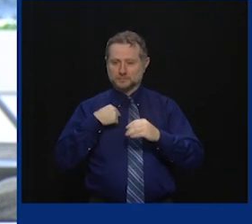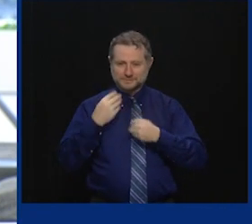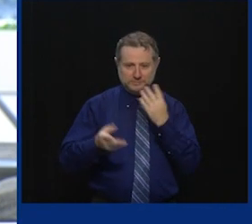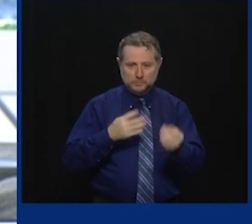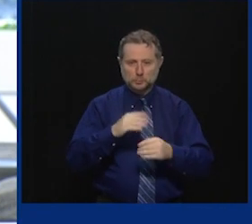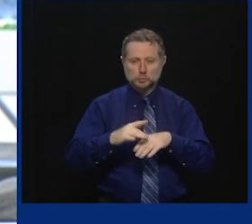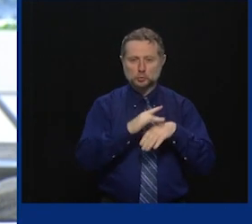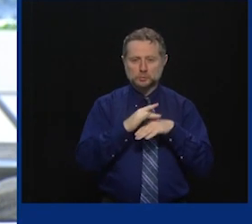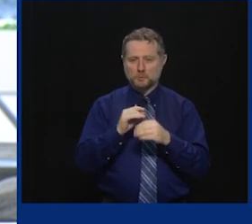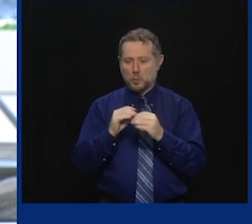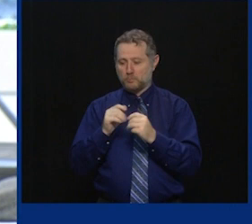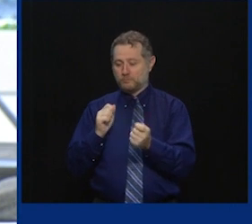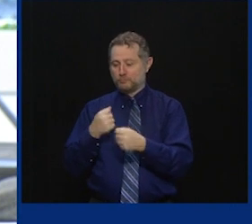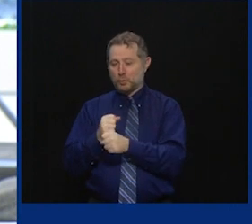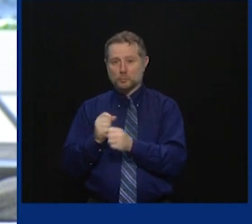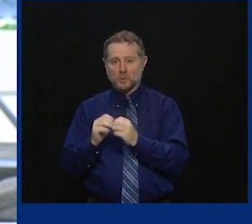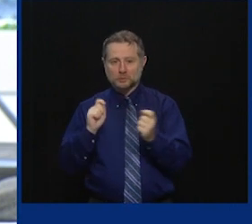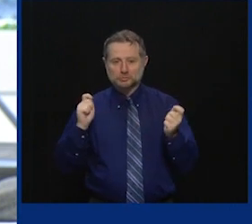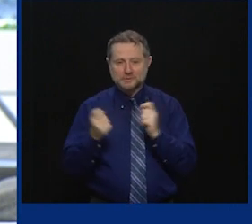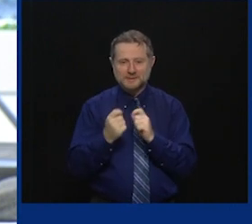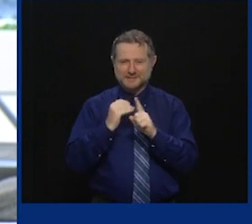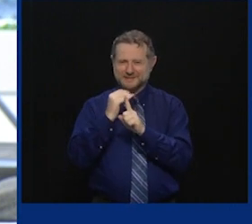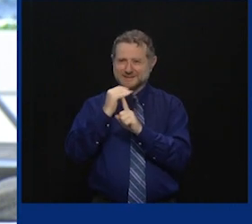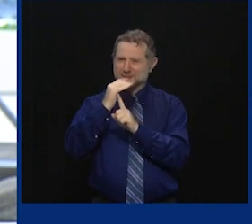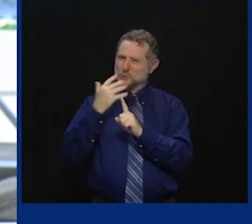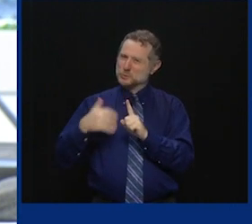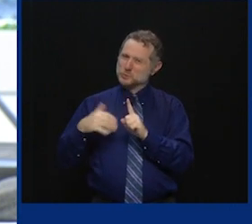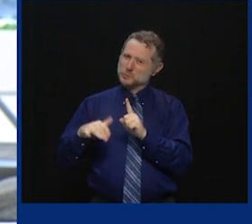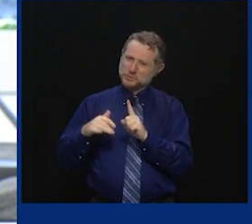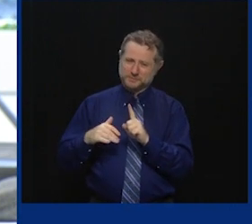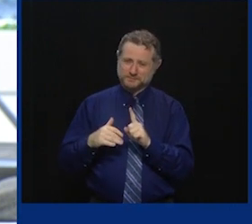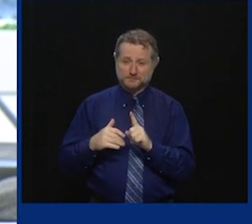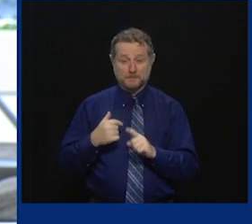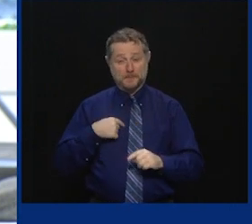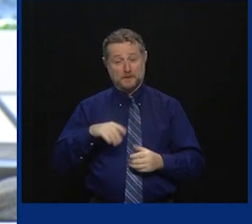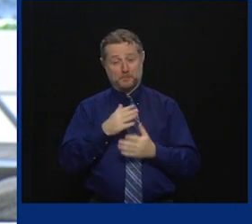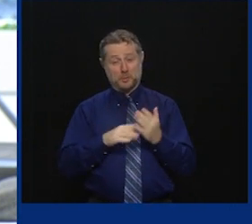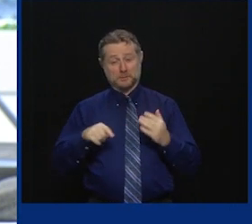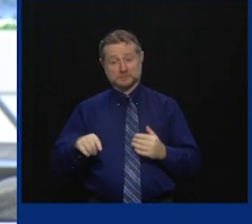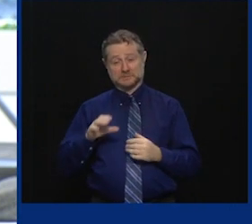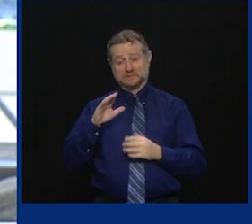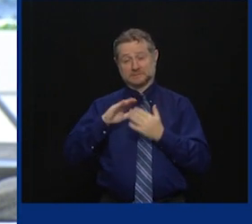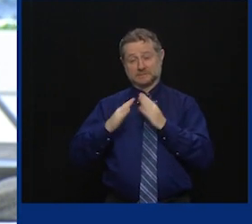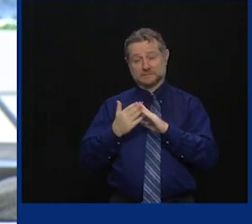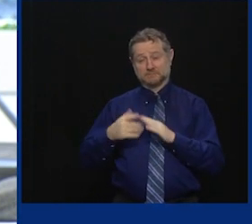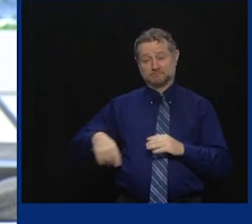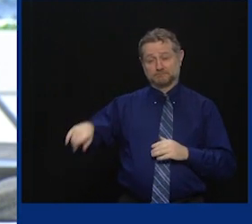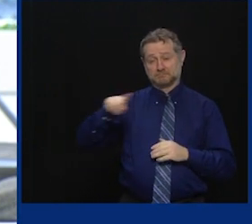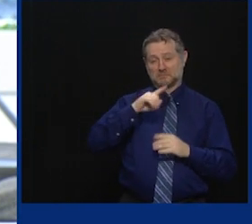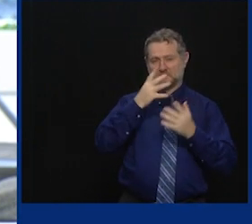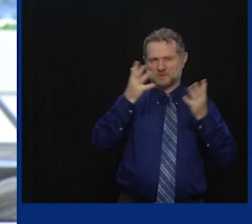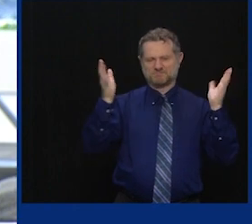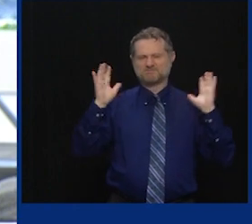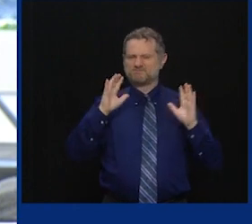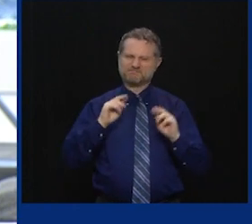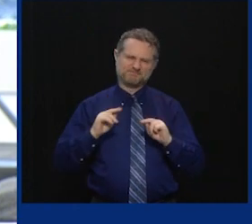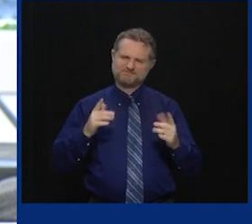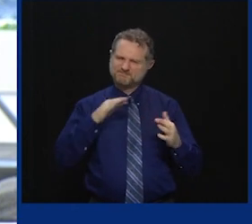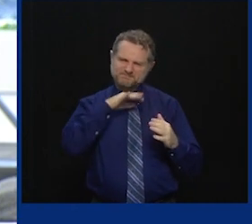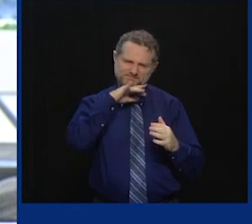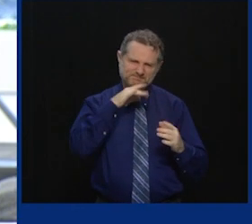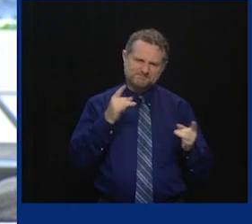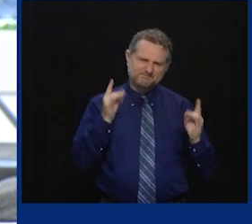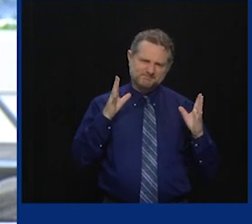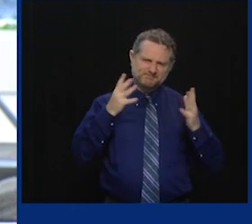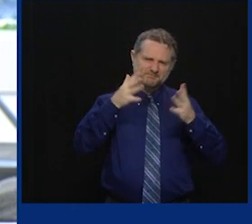people are living in areas in this city where the air is not good and the children's lives are literally being affected by